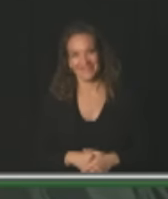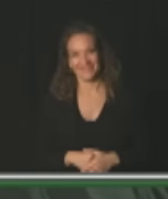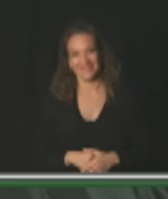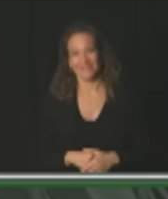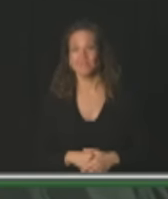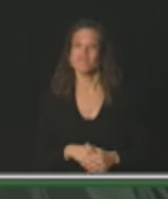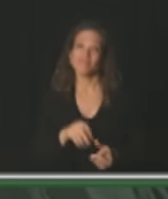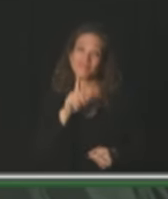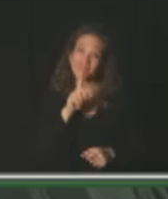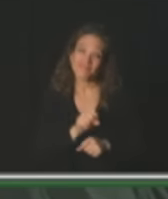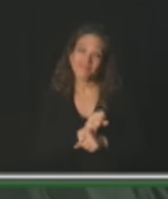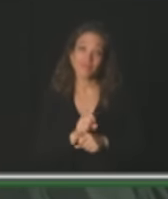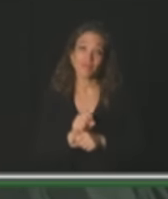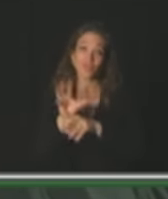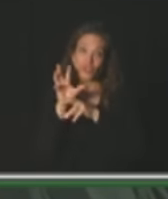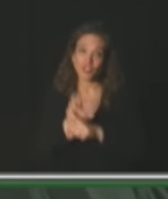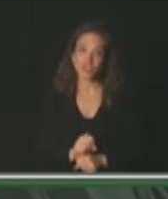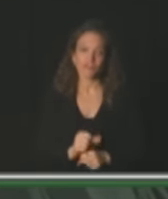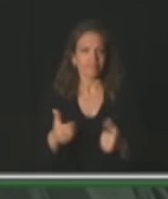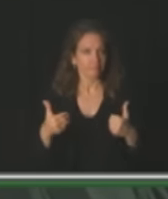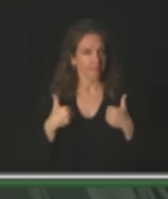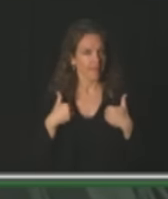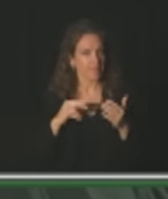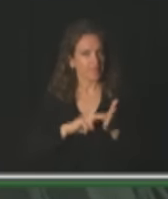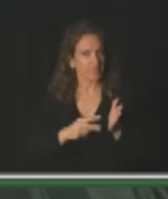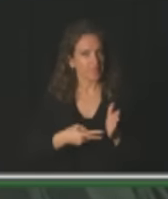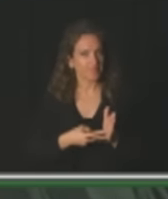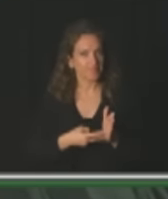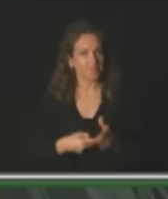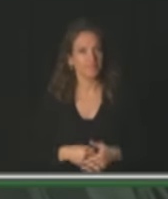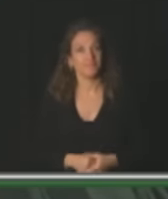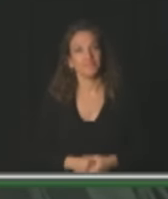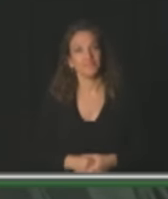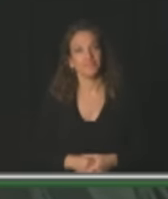Actually, these traditions mean something.